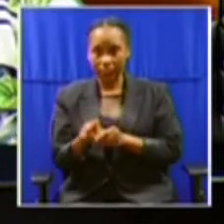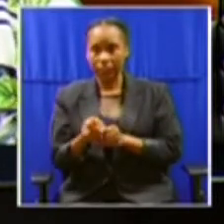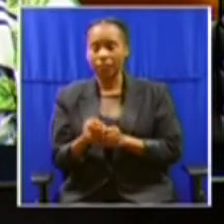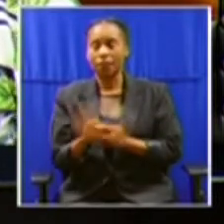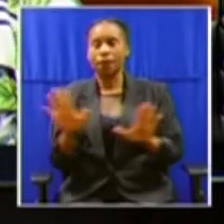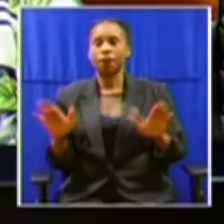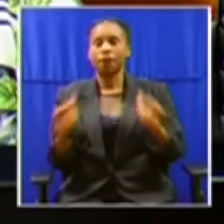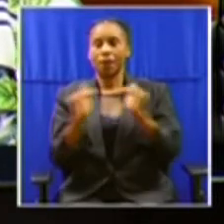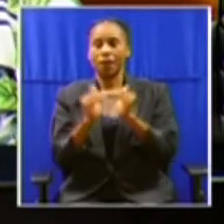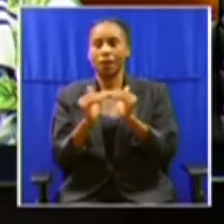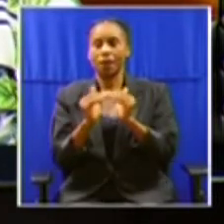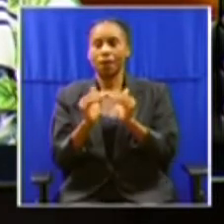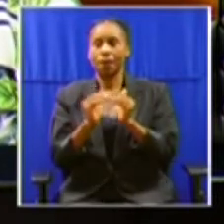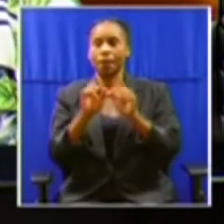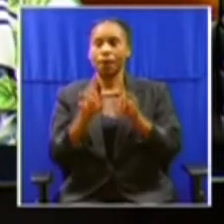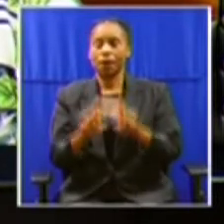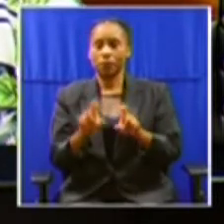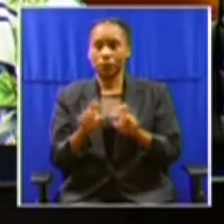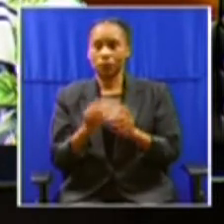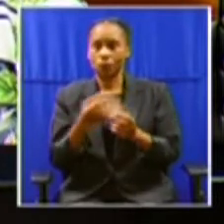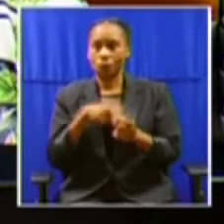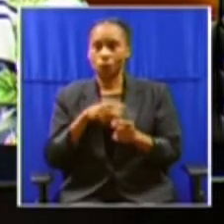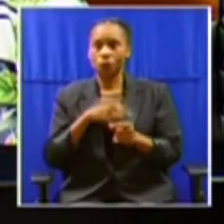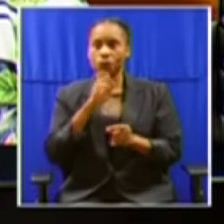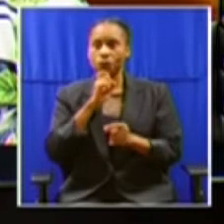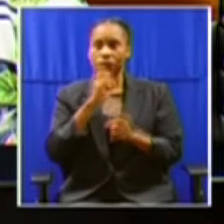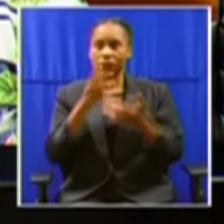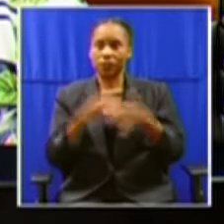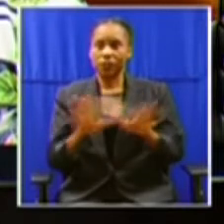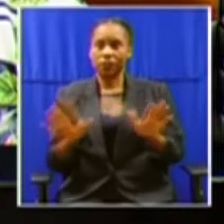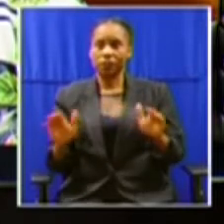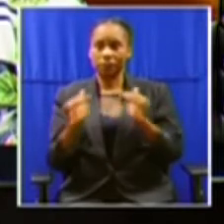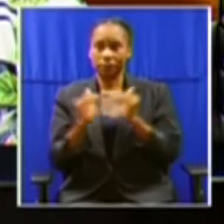among others, has been applied.